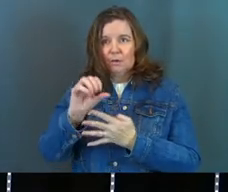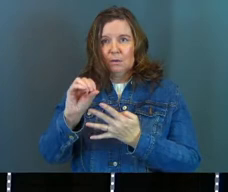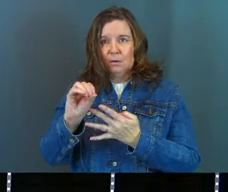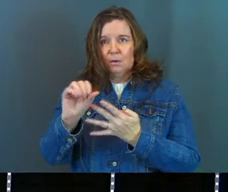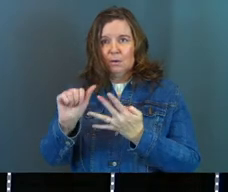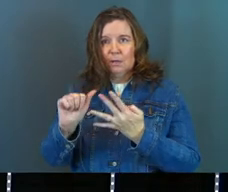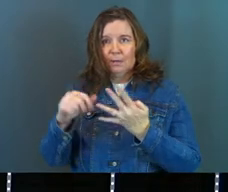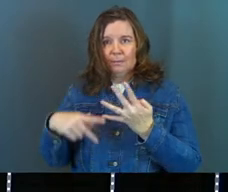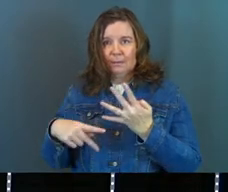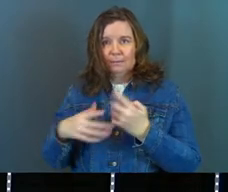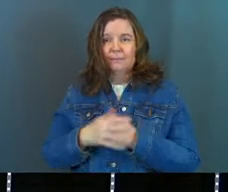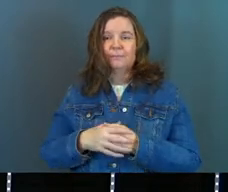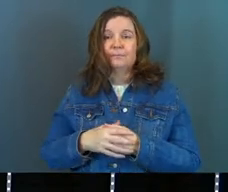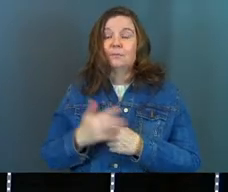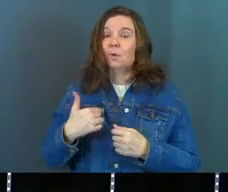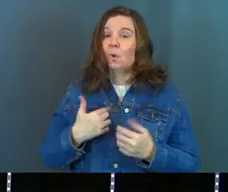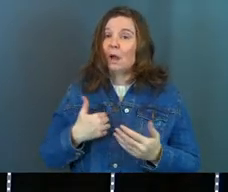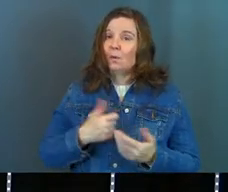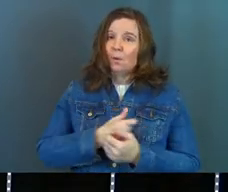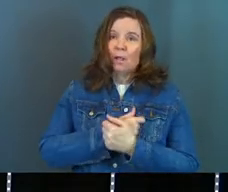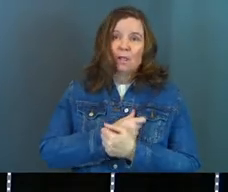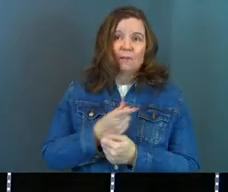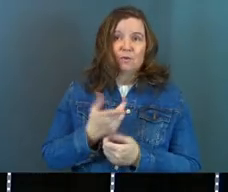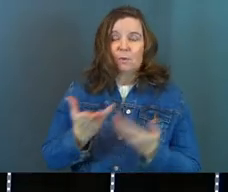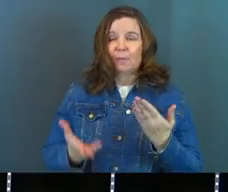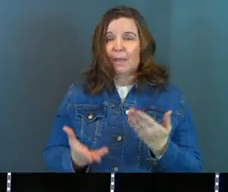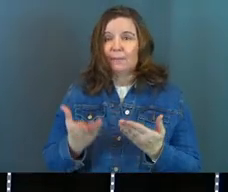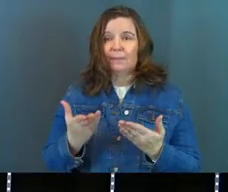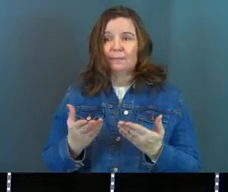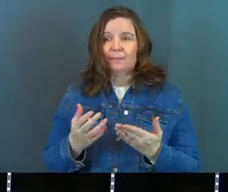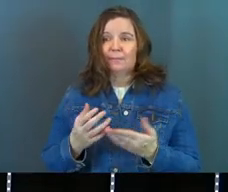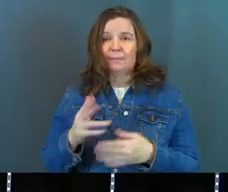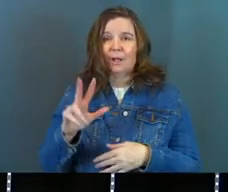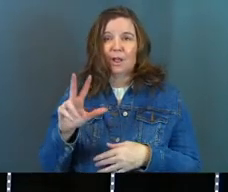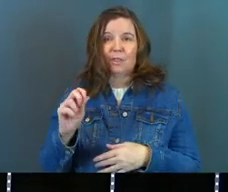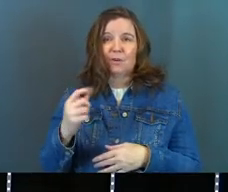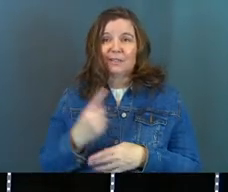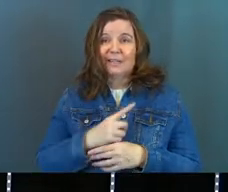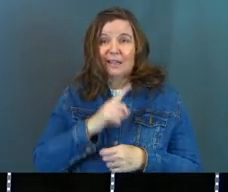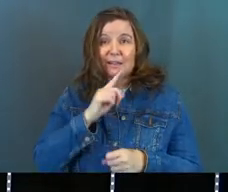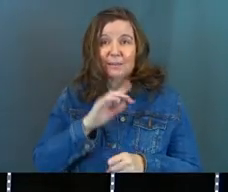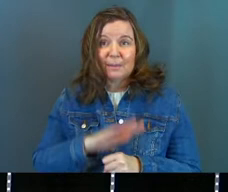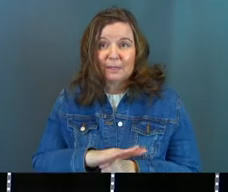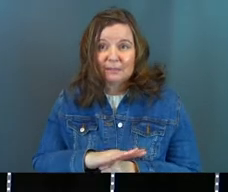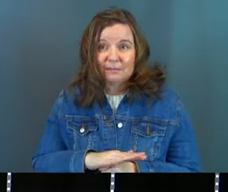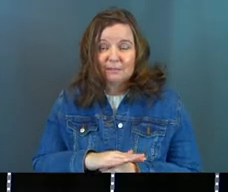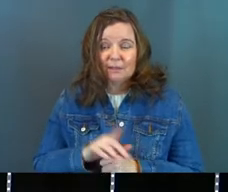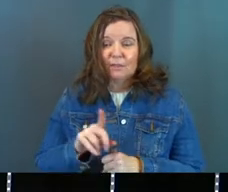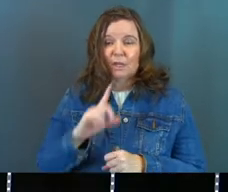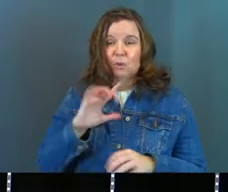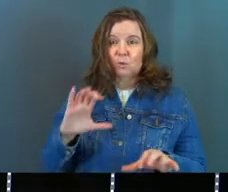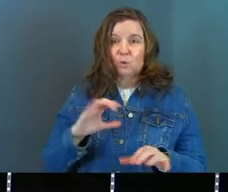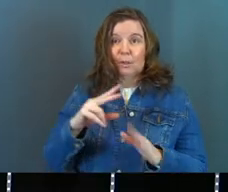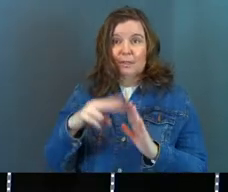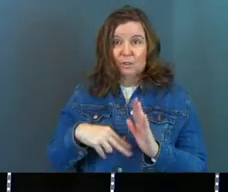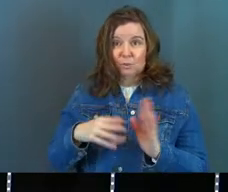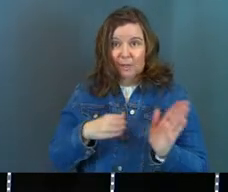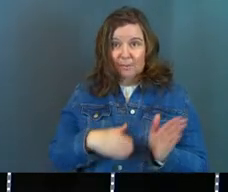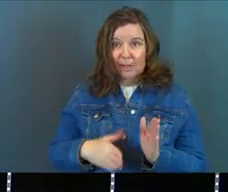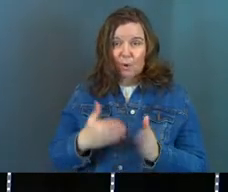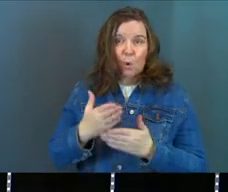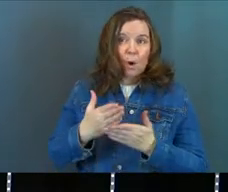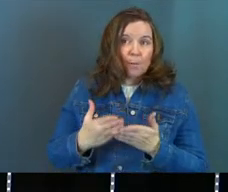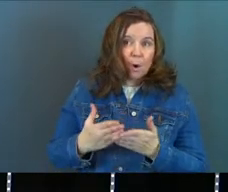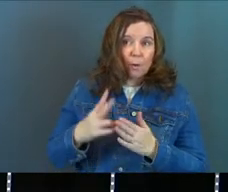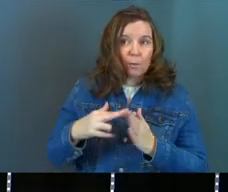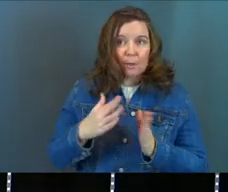before. So I would just love you to maybe make a 30-day commitment that you're going to do this reading plan with us or